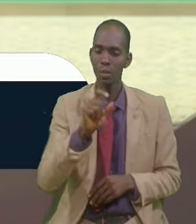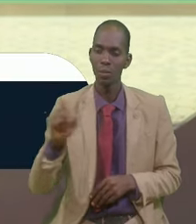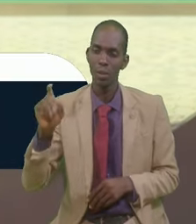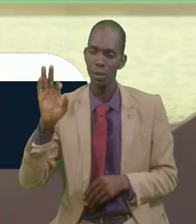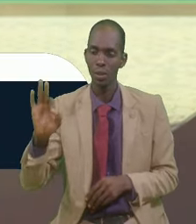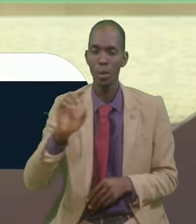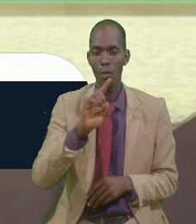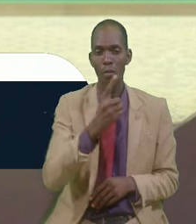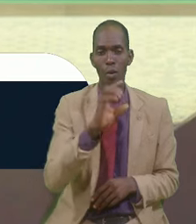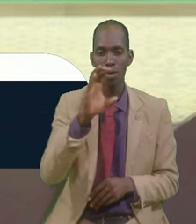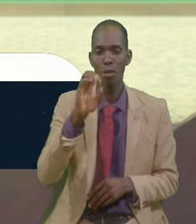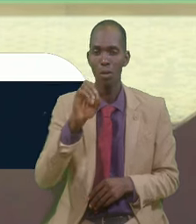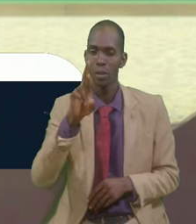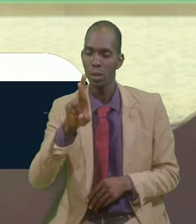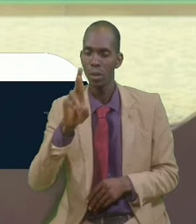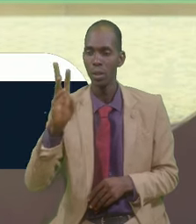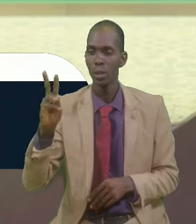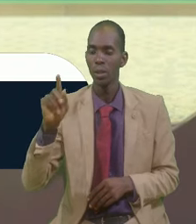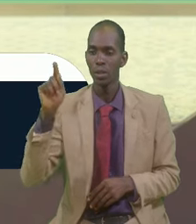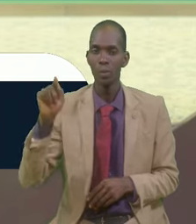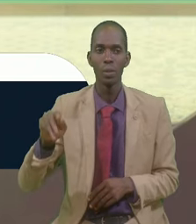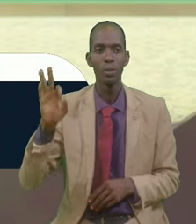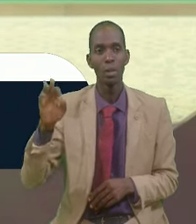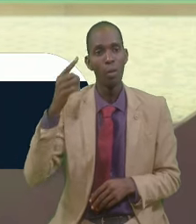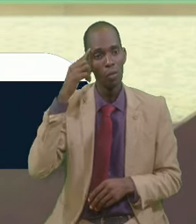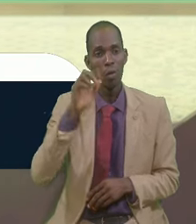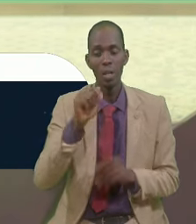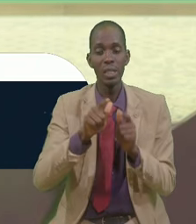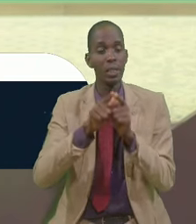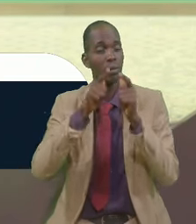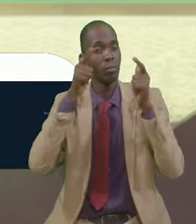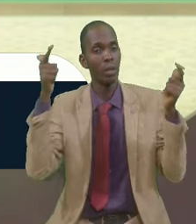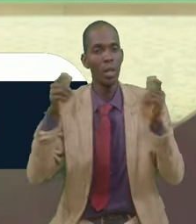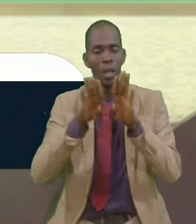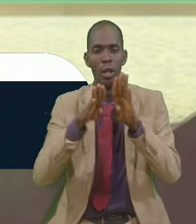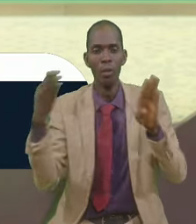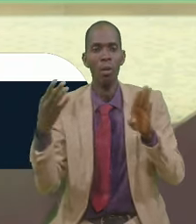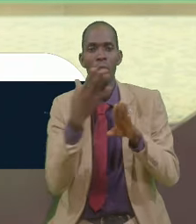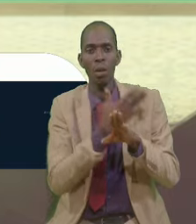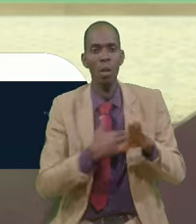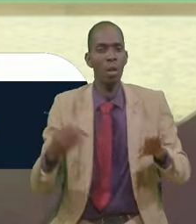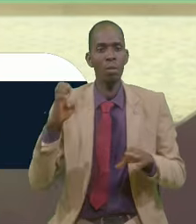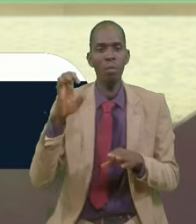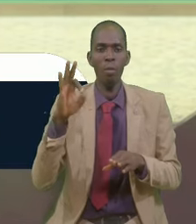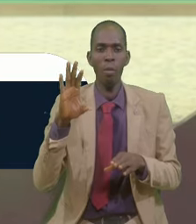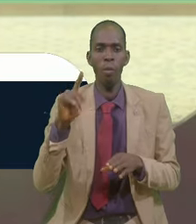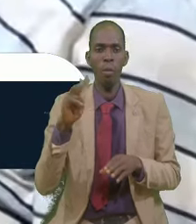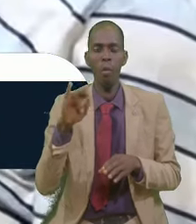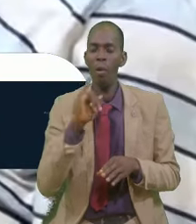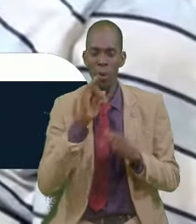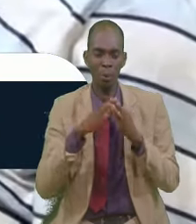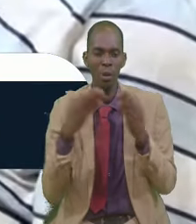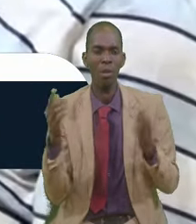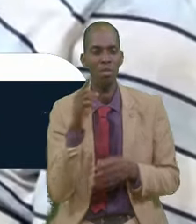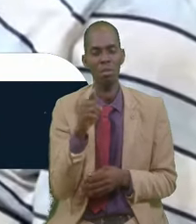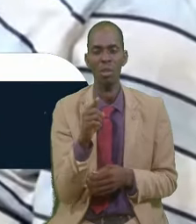chapter 16, verse 9. It says, for a great door, an effectual, is opened unto me. Do